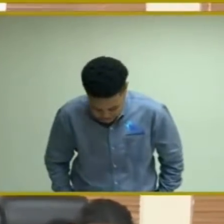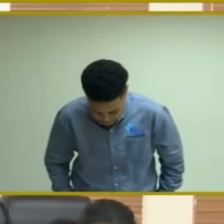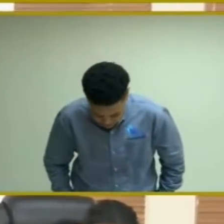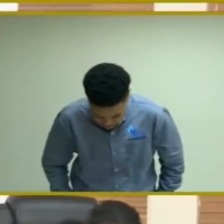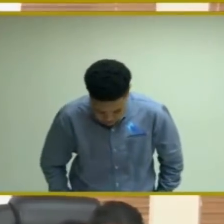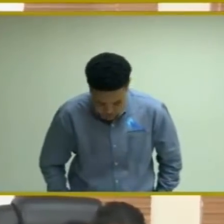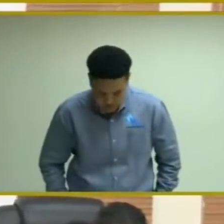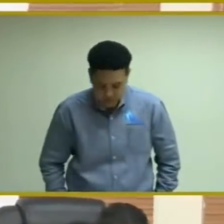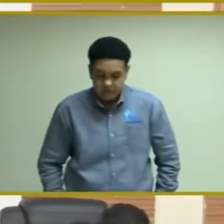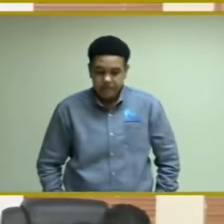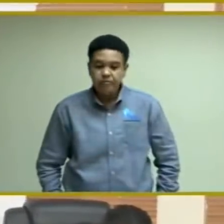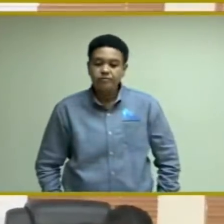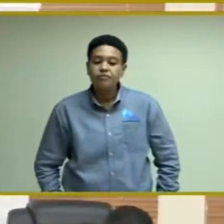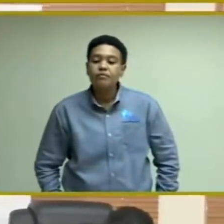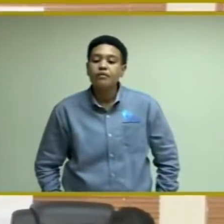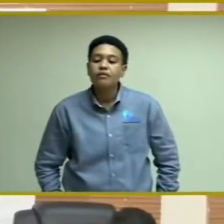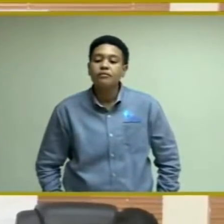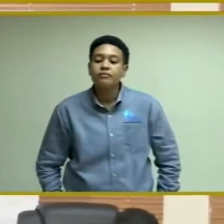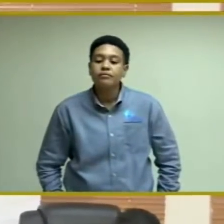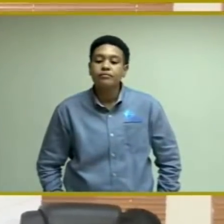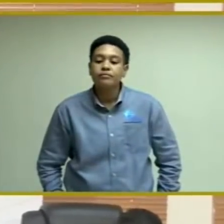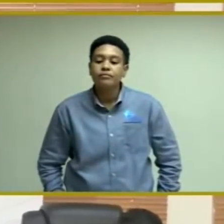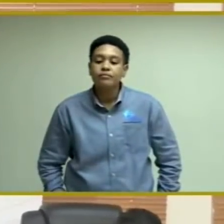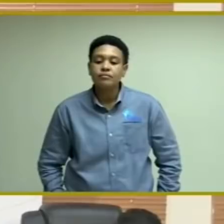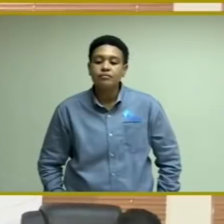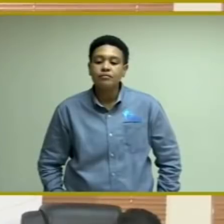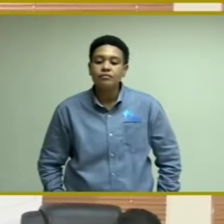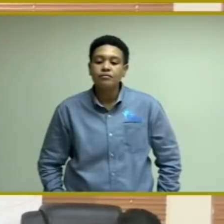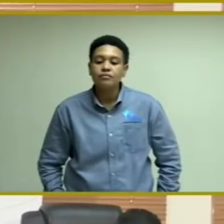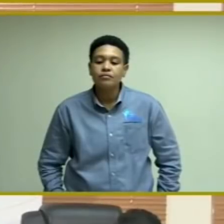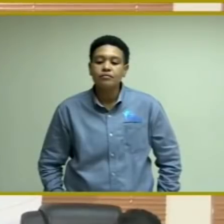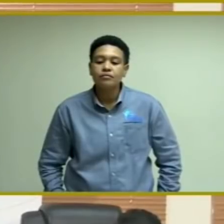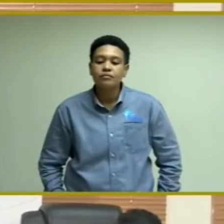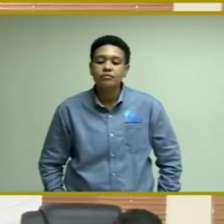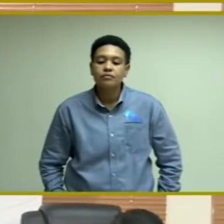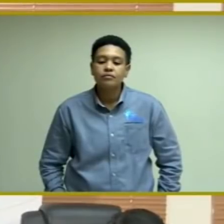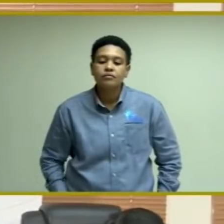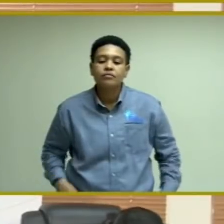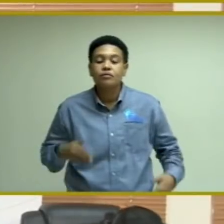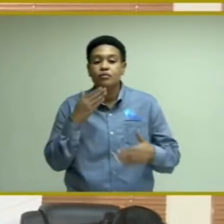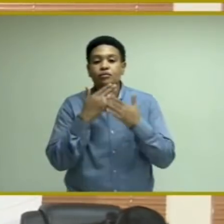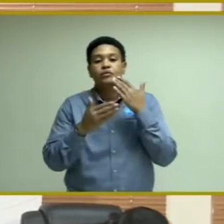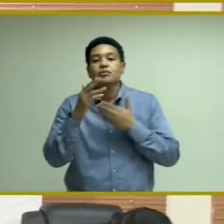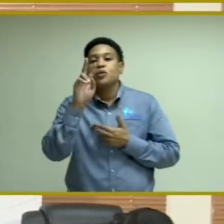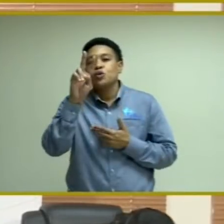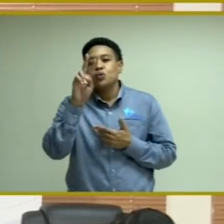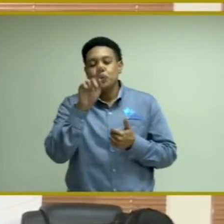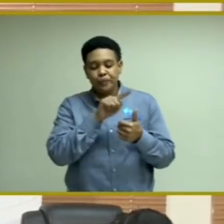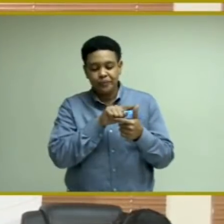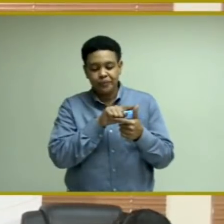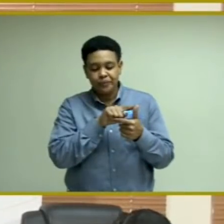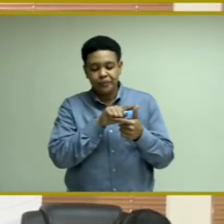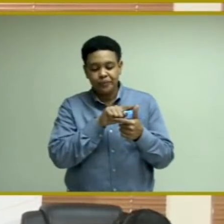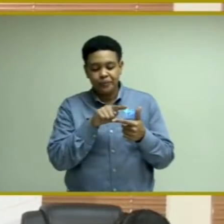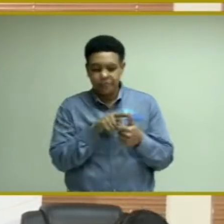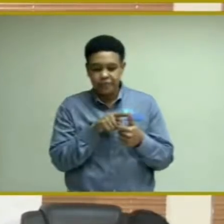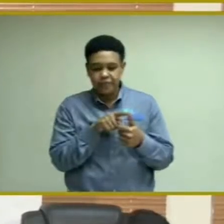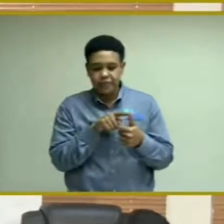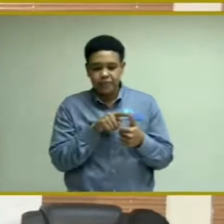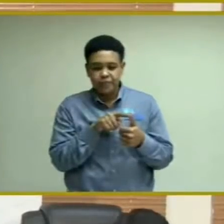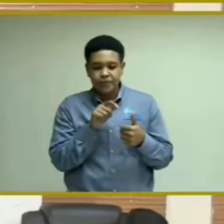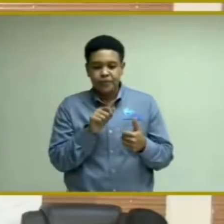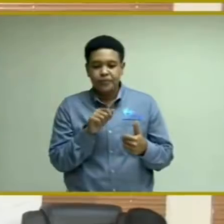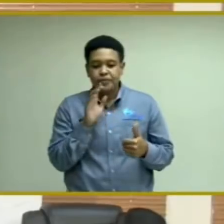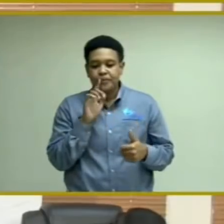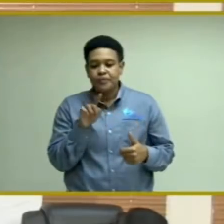Hey, good morning, folks. Two questions, please. One, it could be